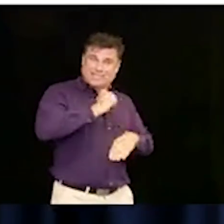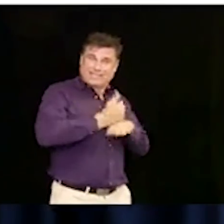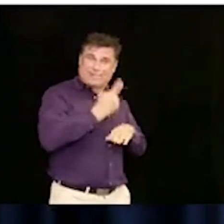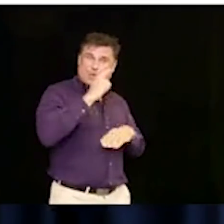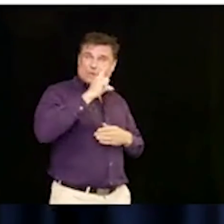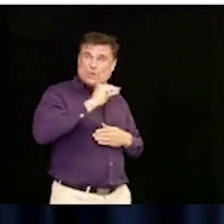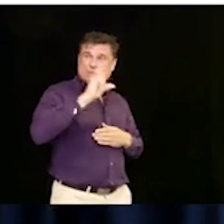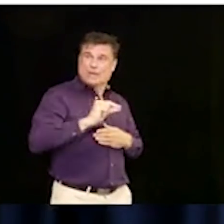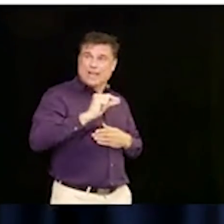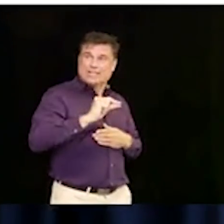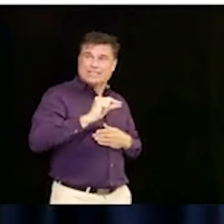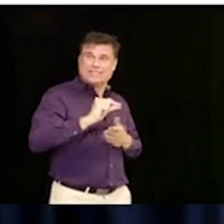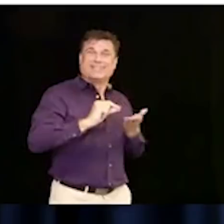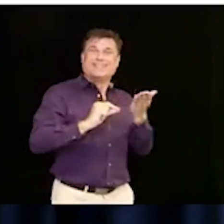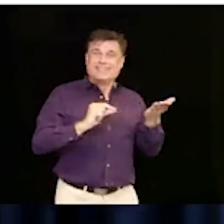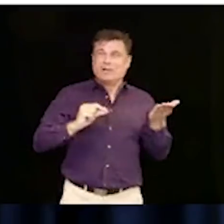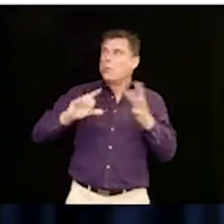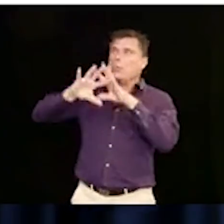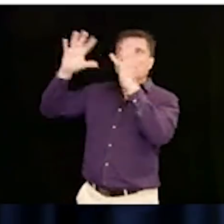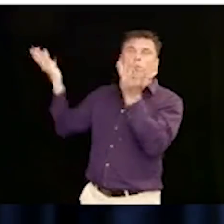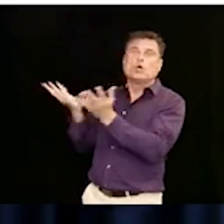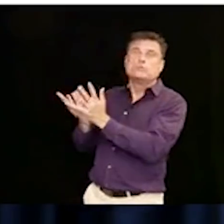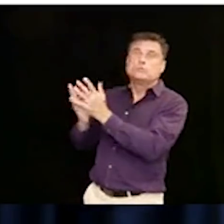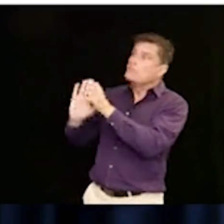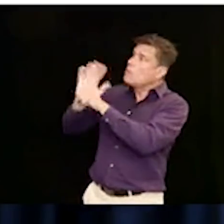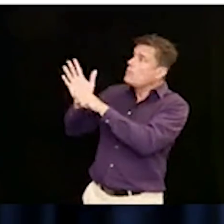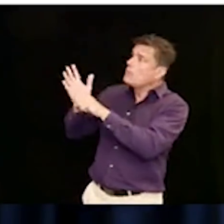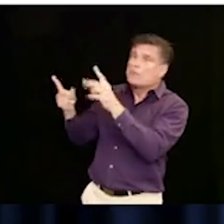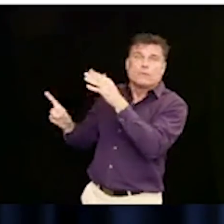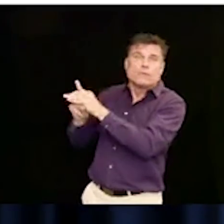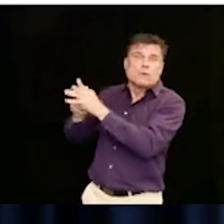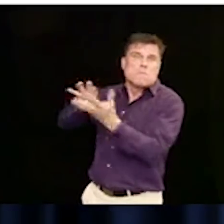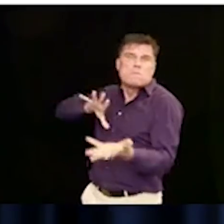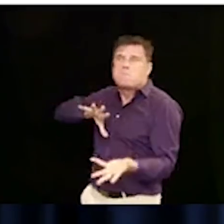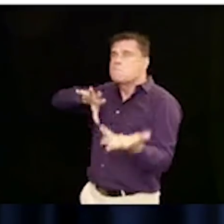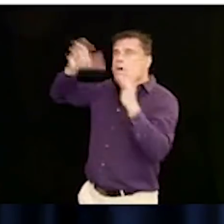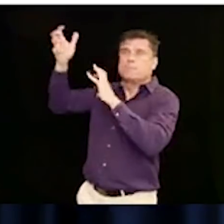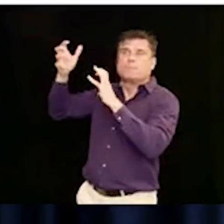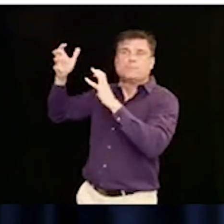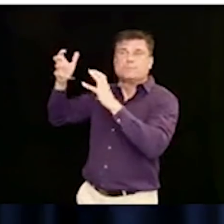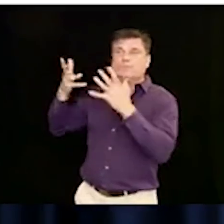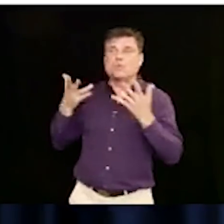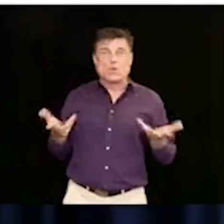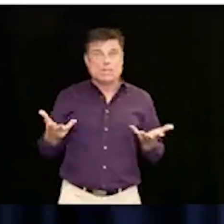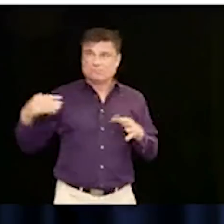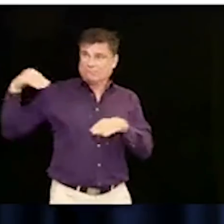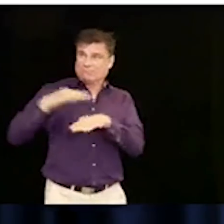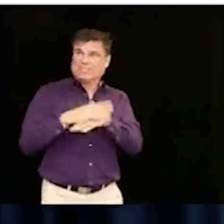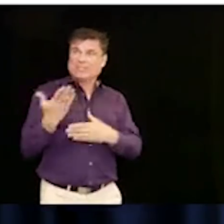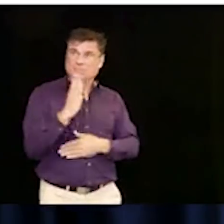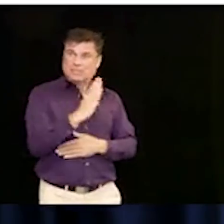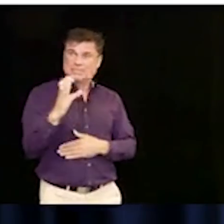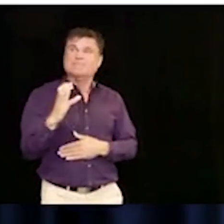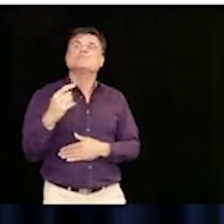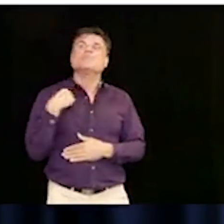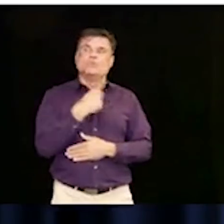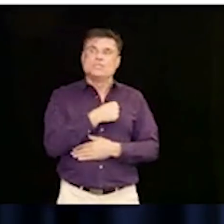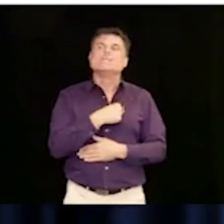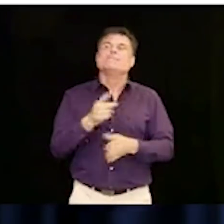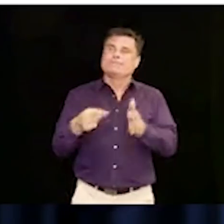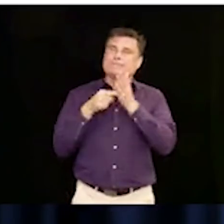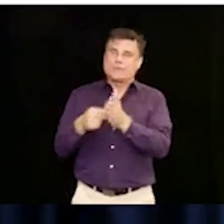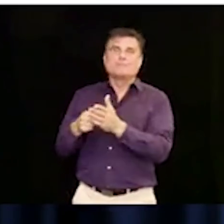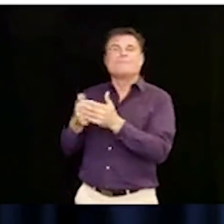was tabled, our entire world changed. From the beginning here in British Columbia, we followed